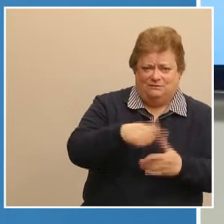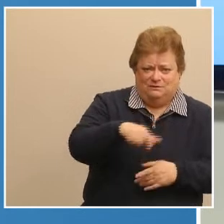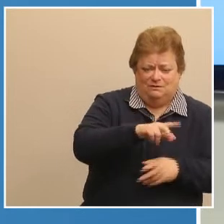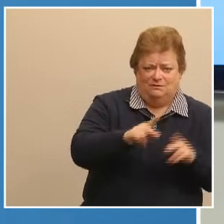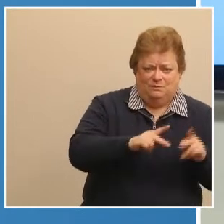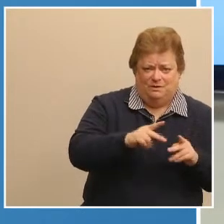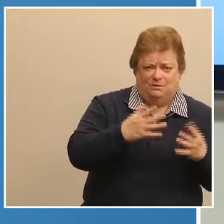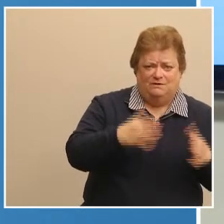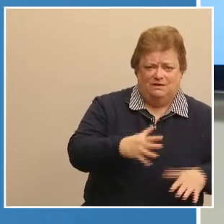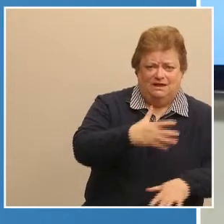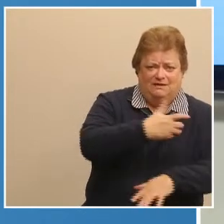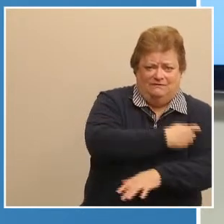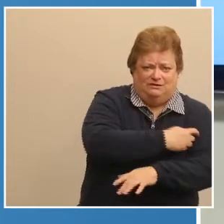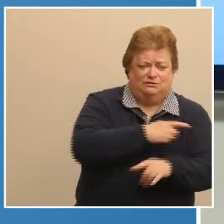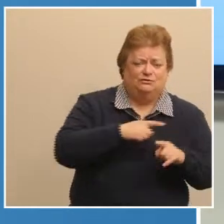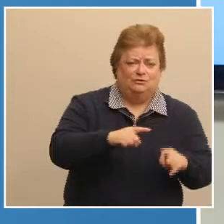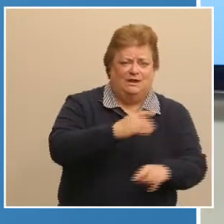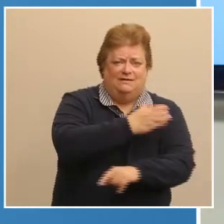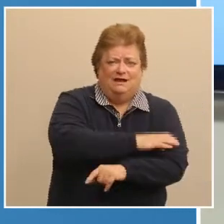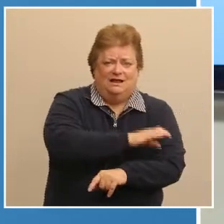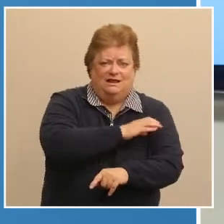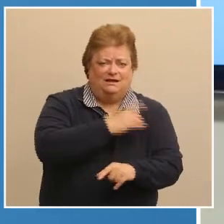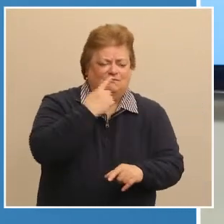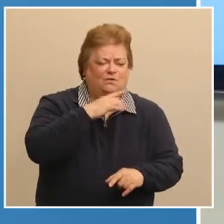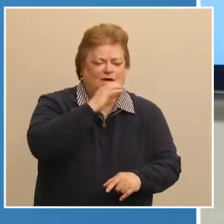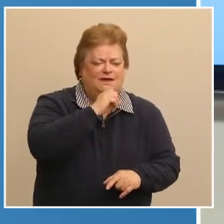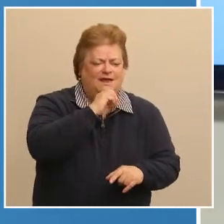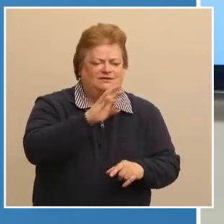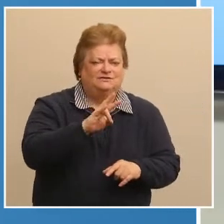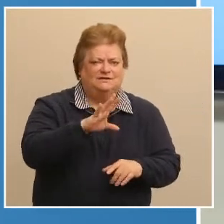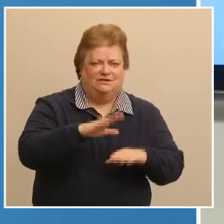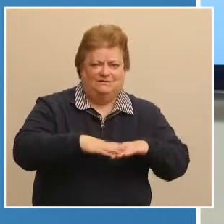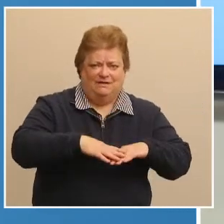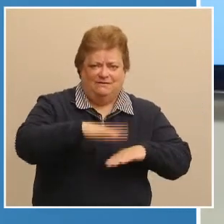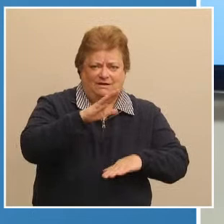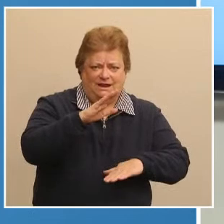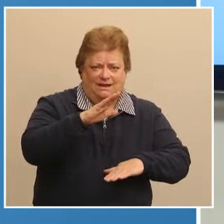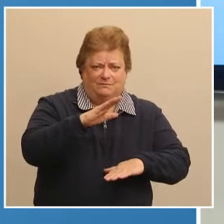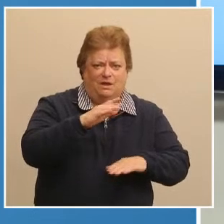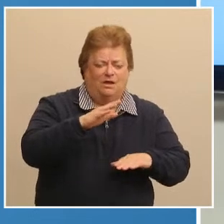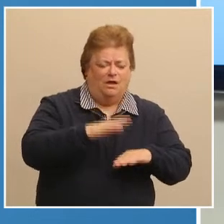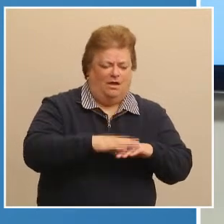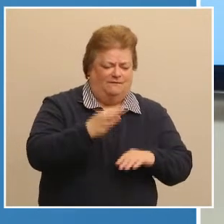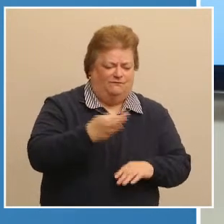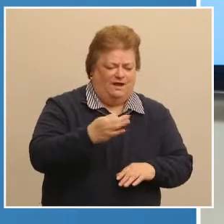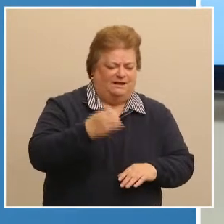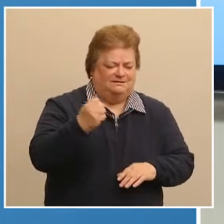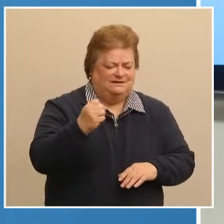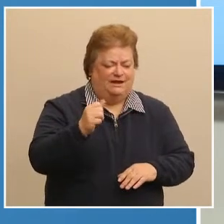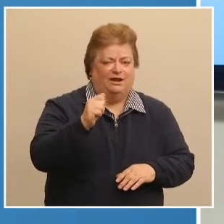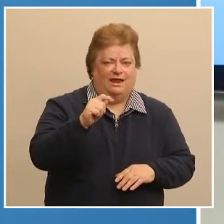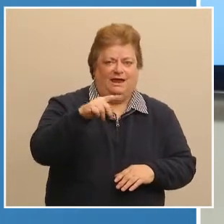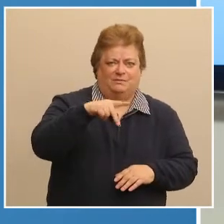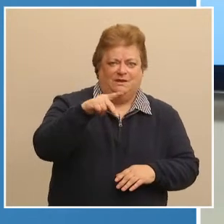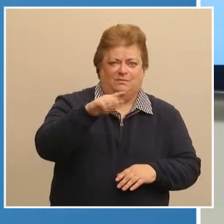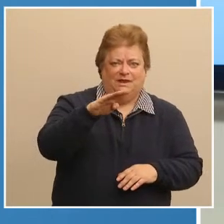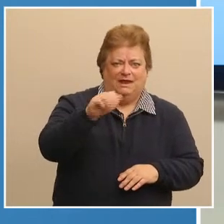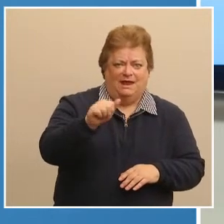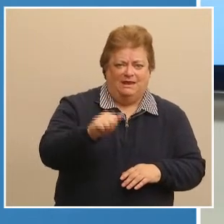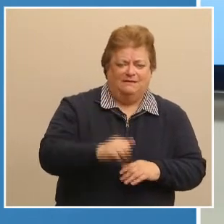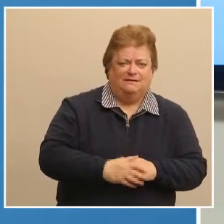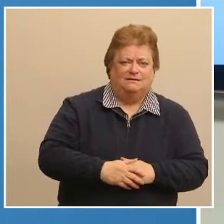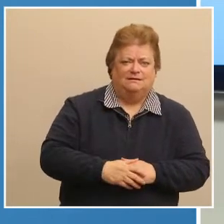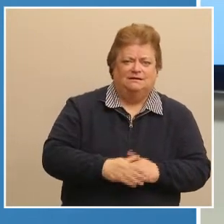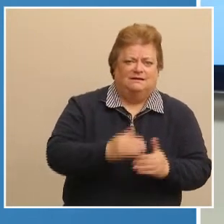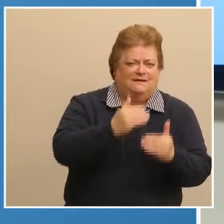people were vaccinated at our clinic for those aged 75 and up, Friday and Saturday at the Pinnacle Bank Arena.